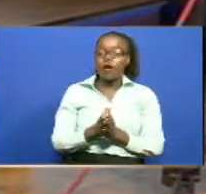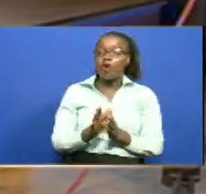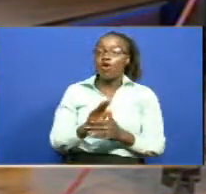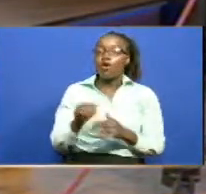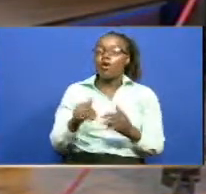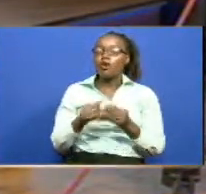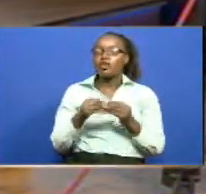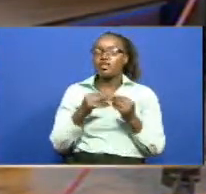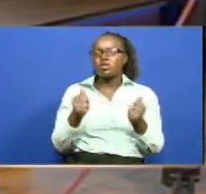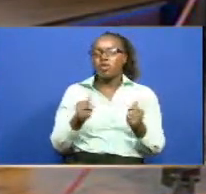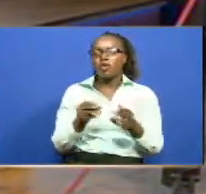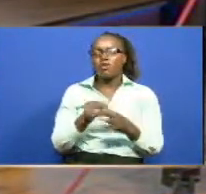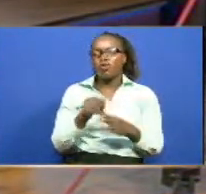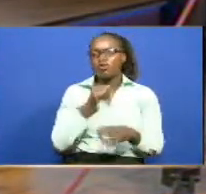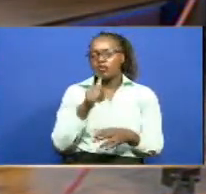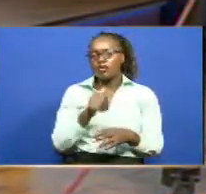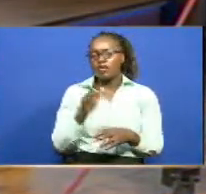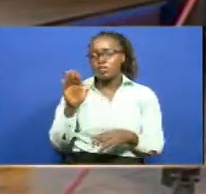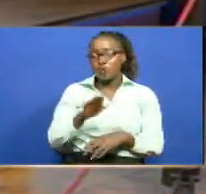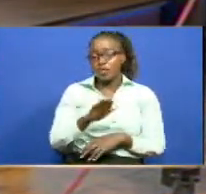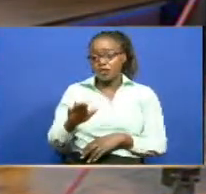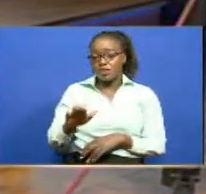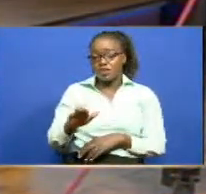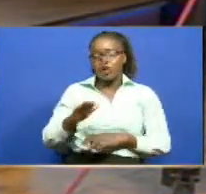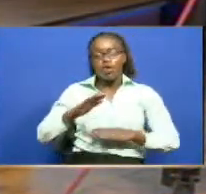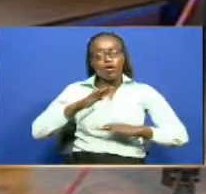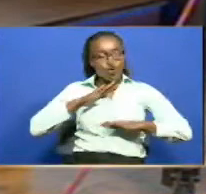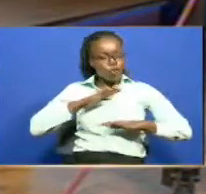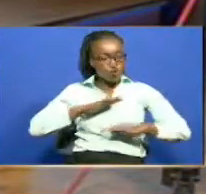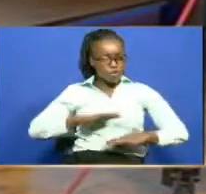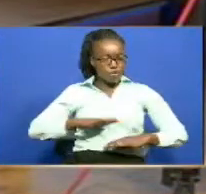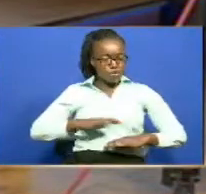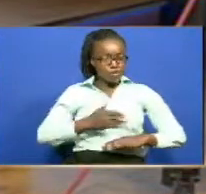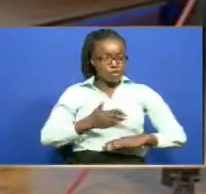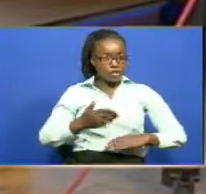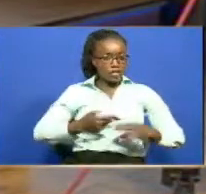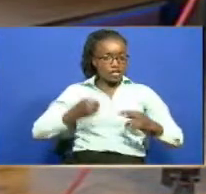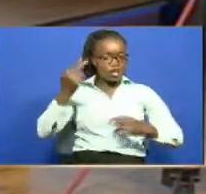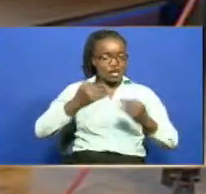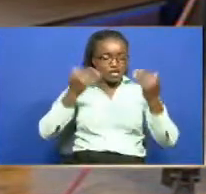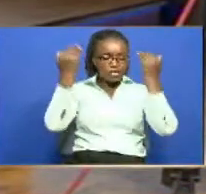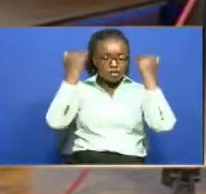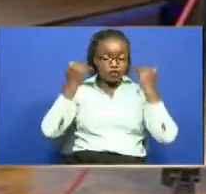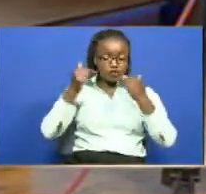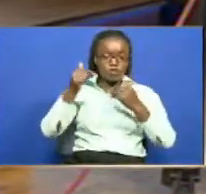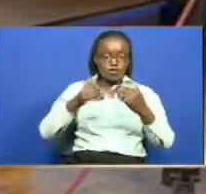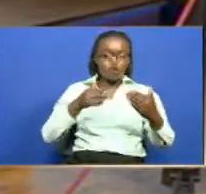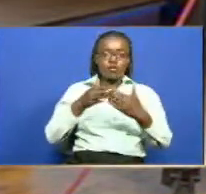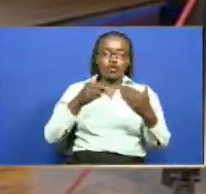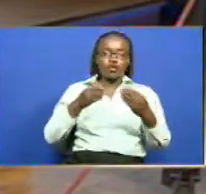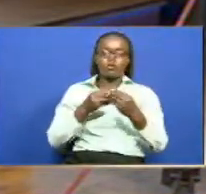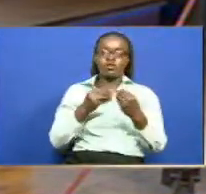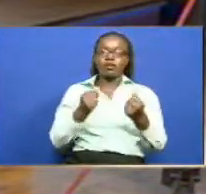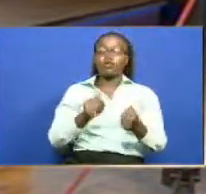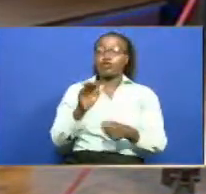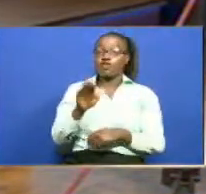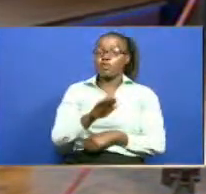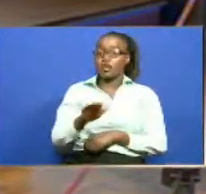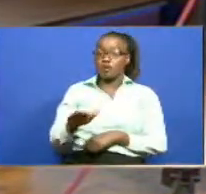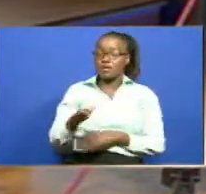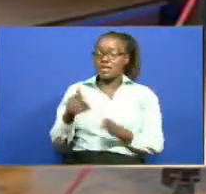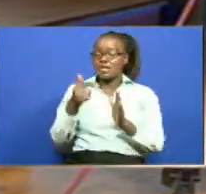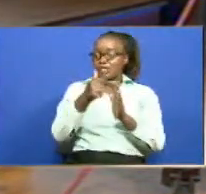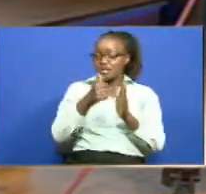dissolve the Parliament, there is a bit of reprieve on that end as the High Court today blocked the dissolution of Parliament. The details